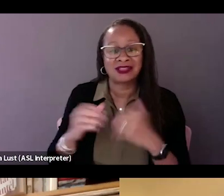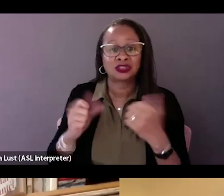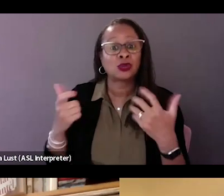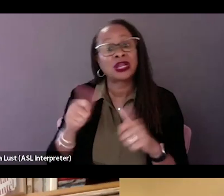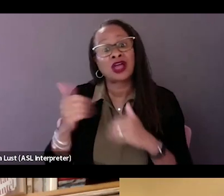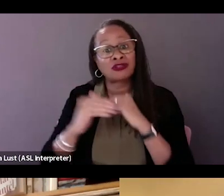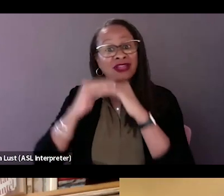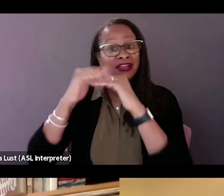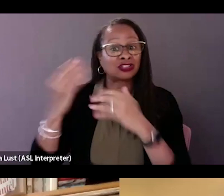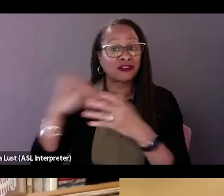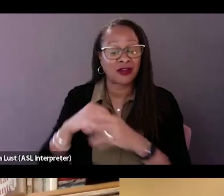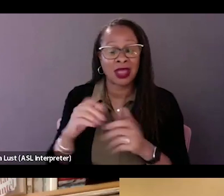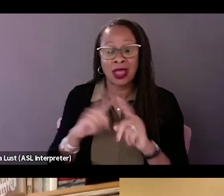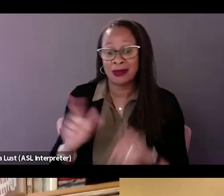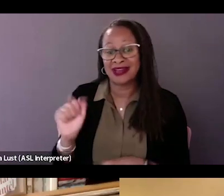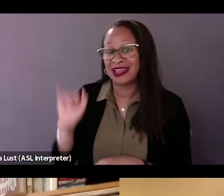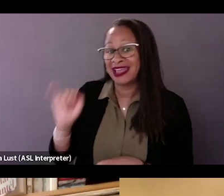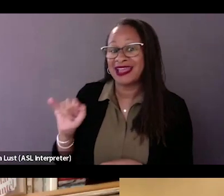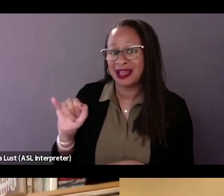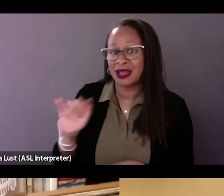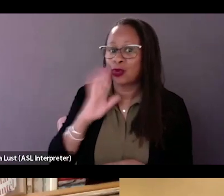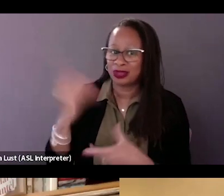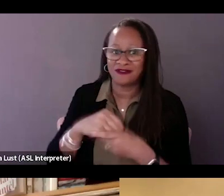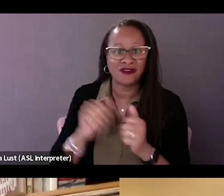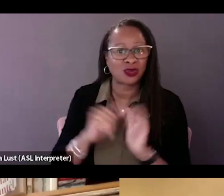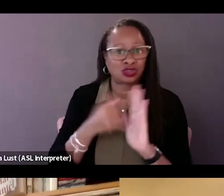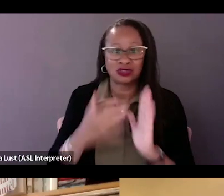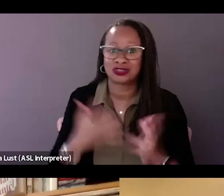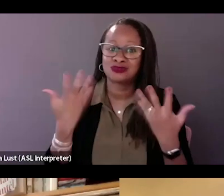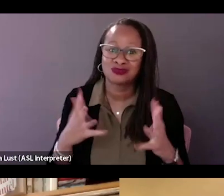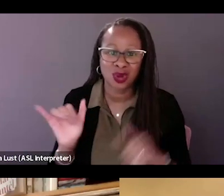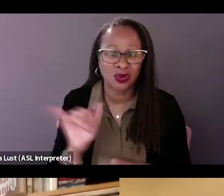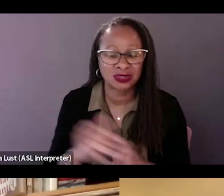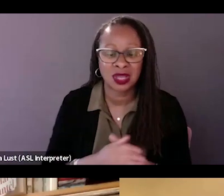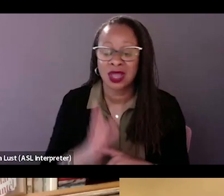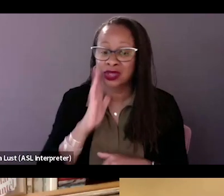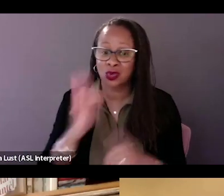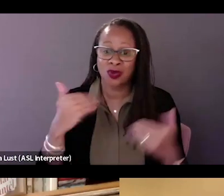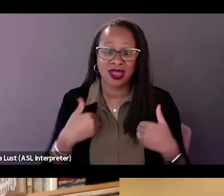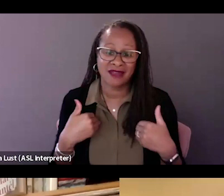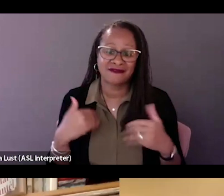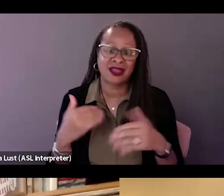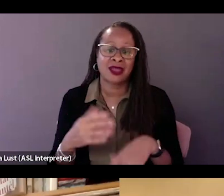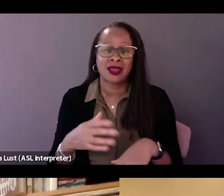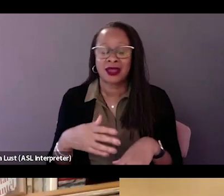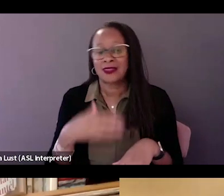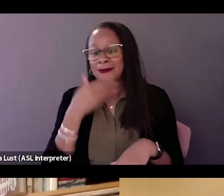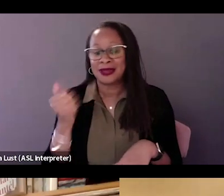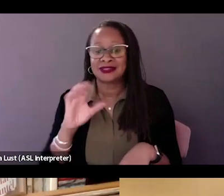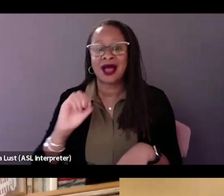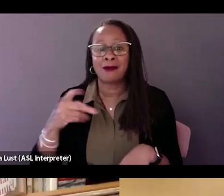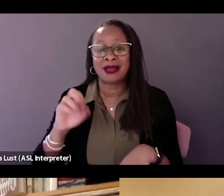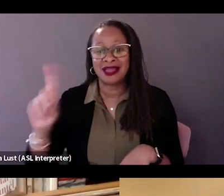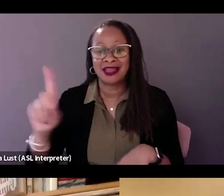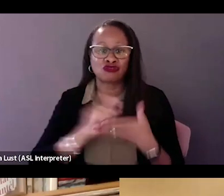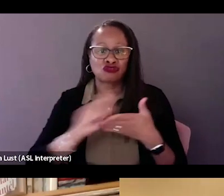But AI is coming for journalism too. It already has. You're going to be having the finest op-eds being